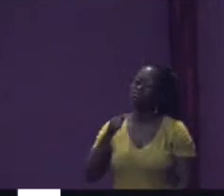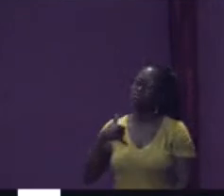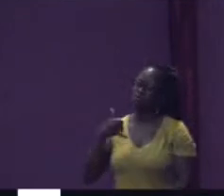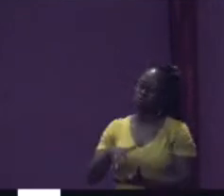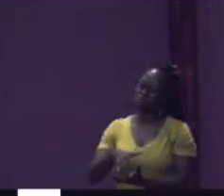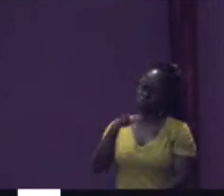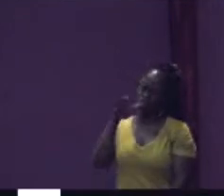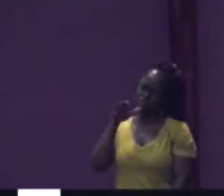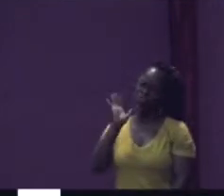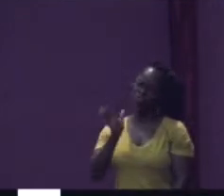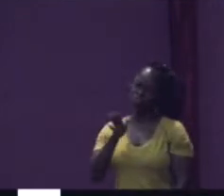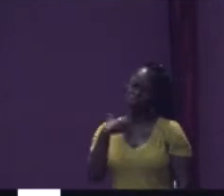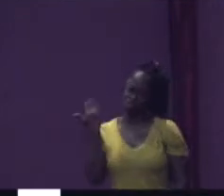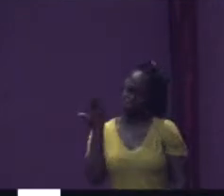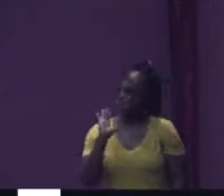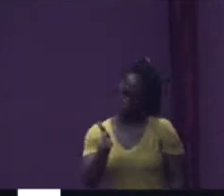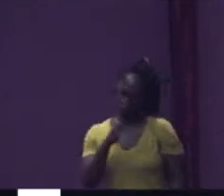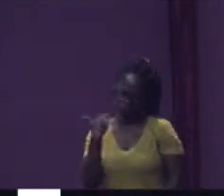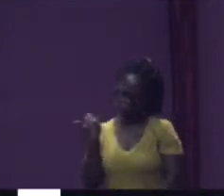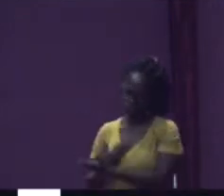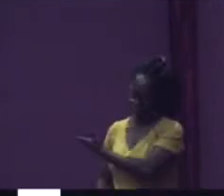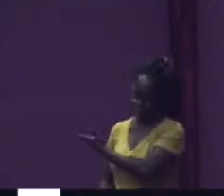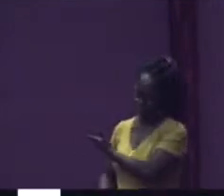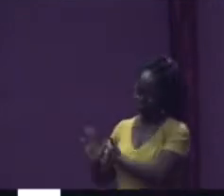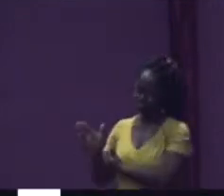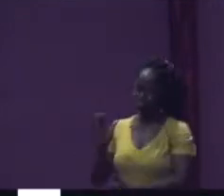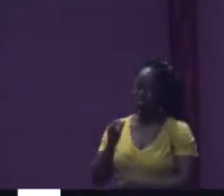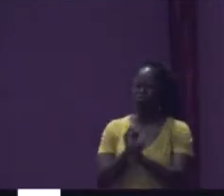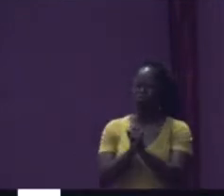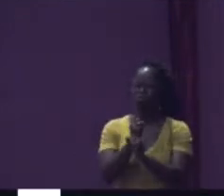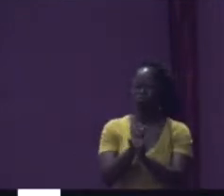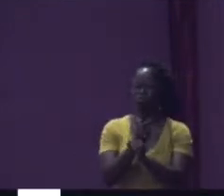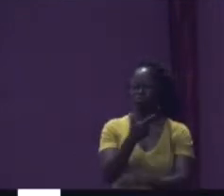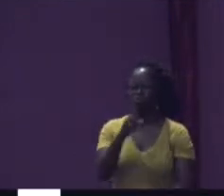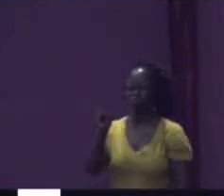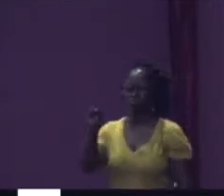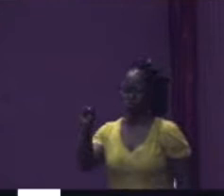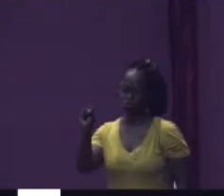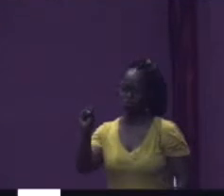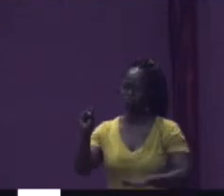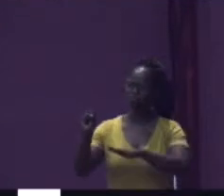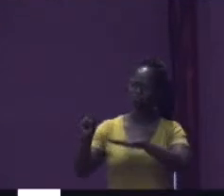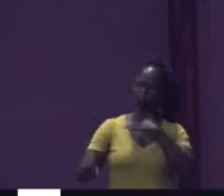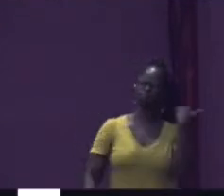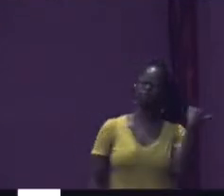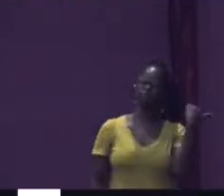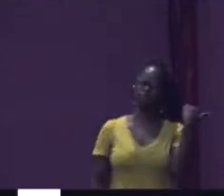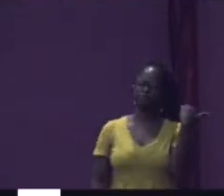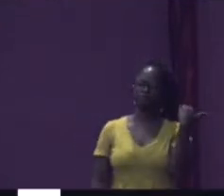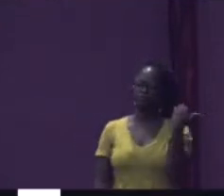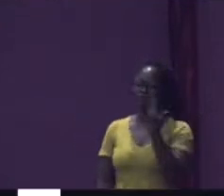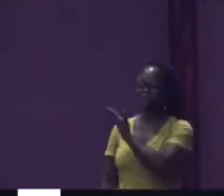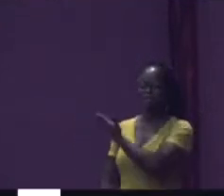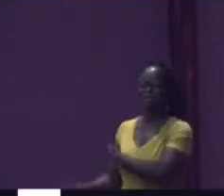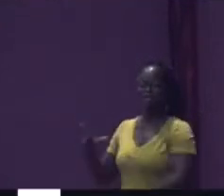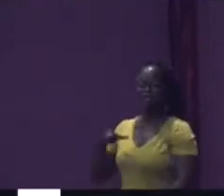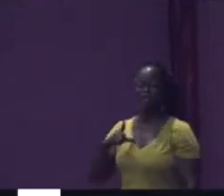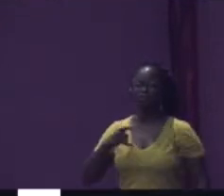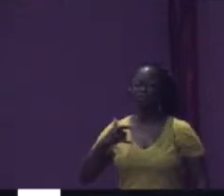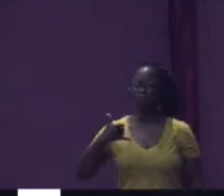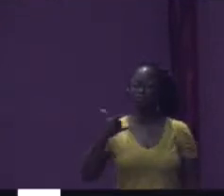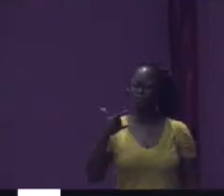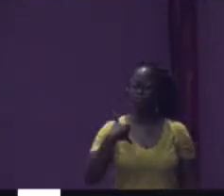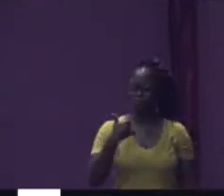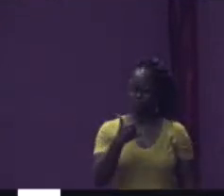probably around 2008. She had 12 children. She